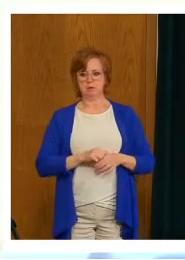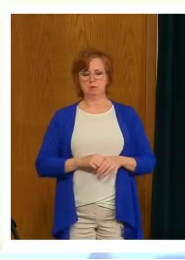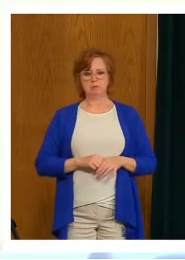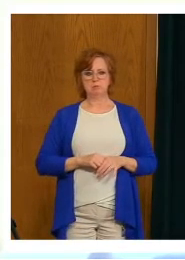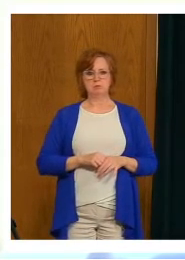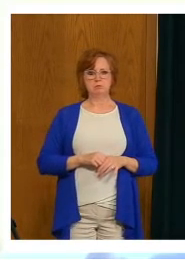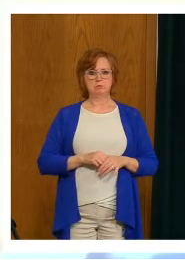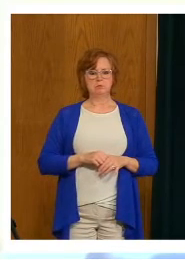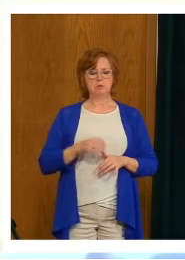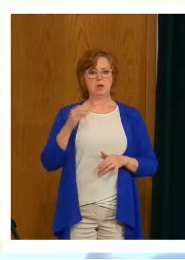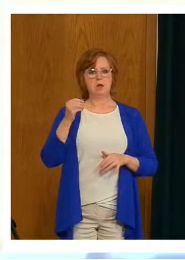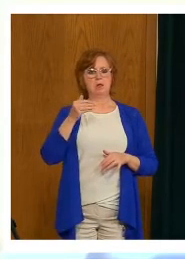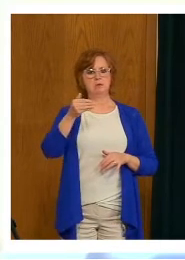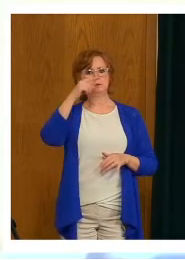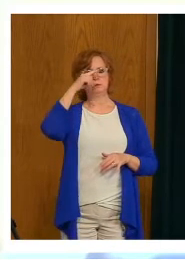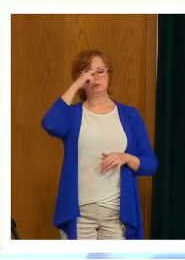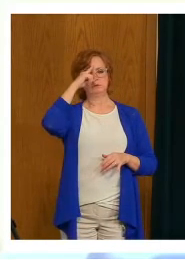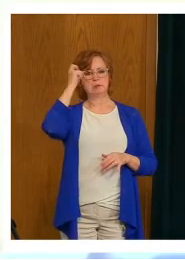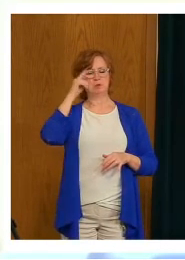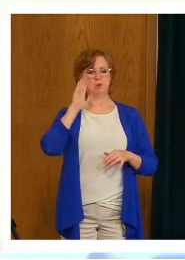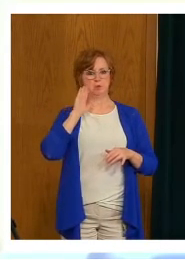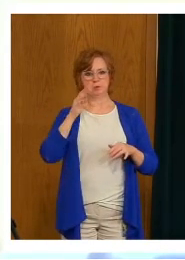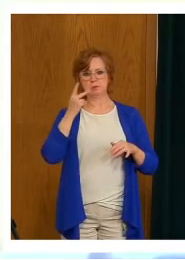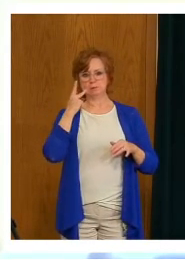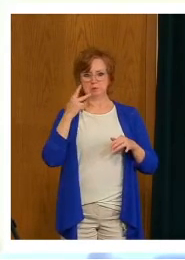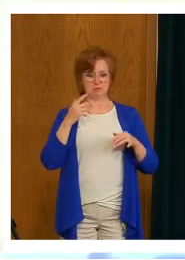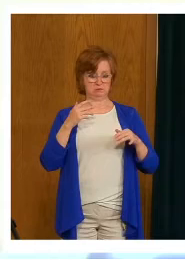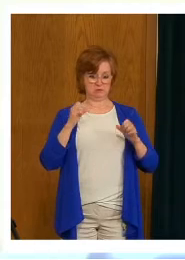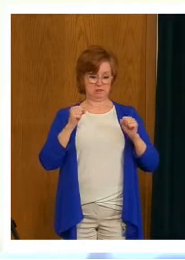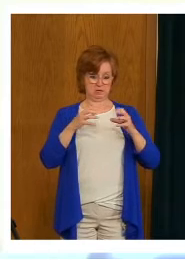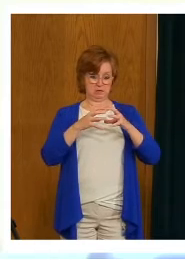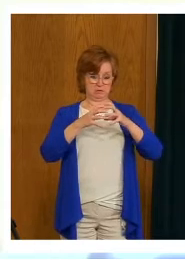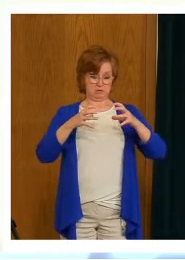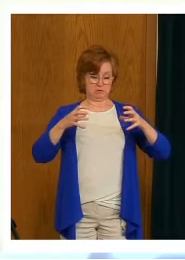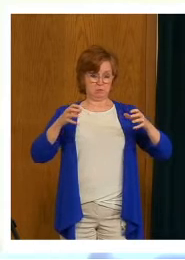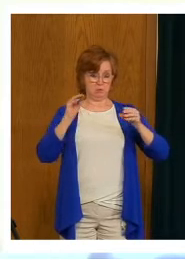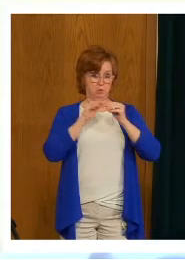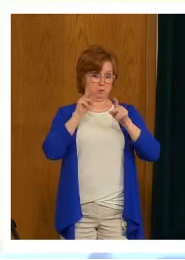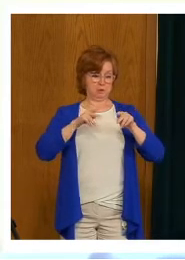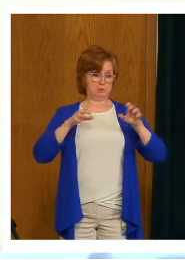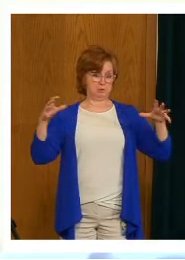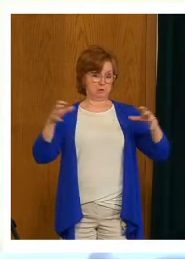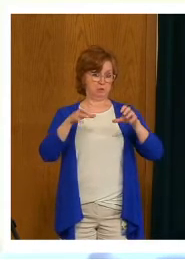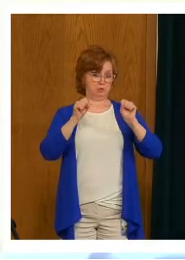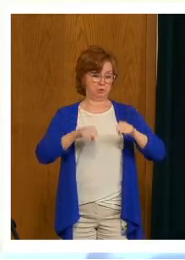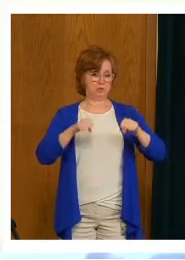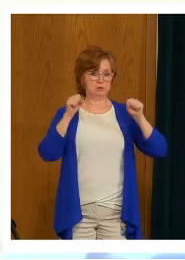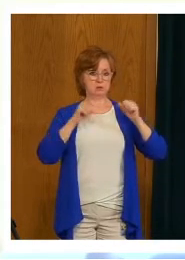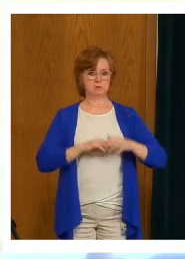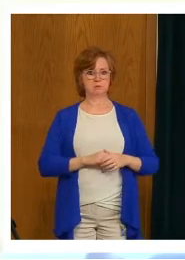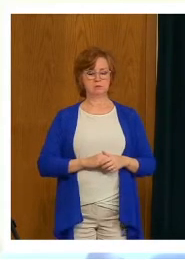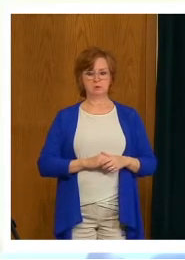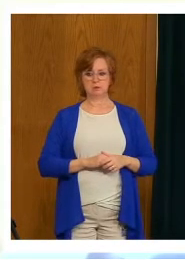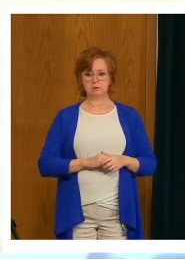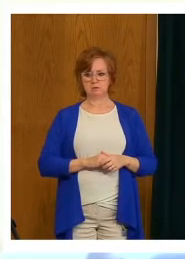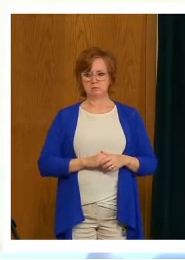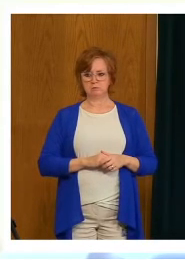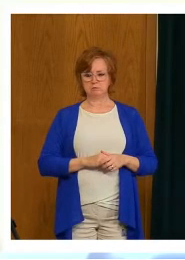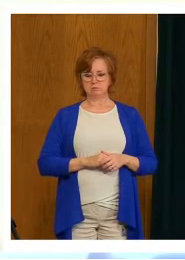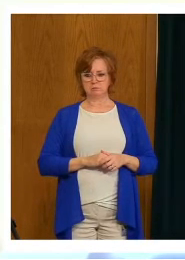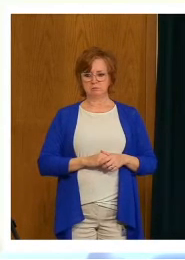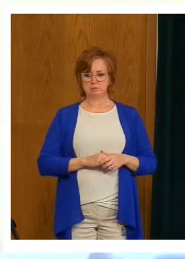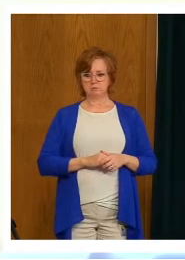gatherings be safely? What's the role of physical distancing, mask use in indoor public places? All those